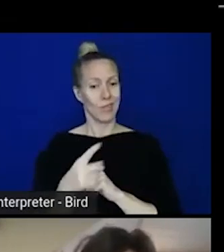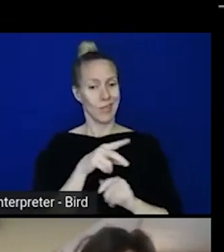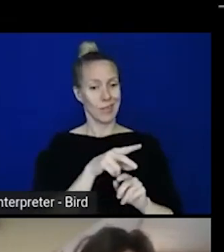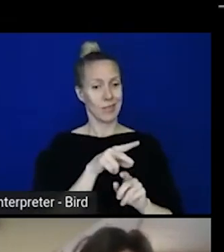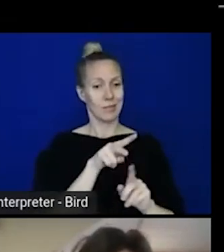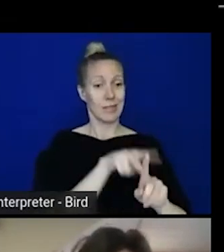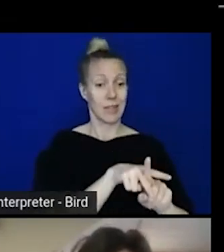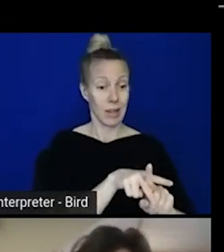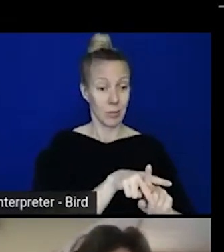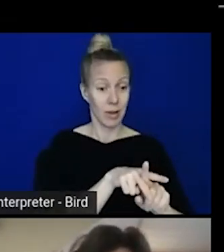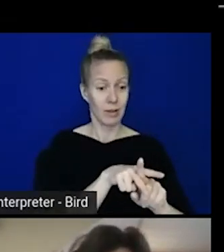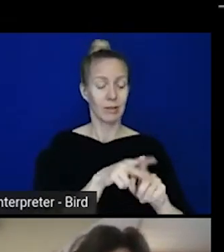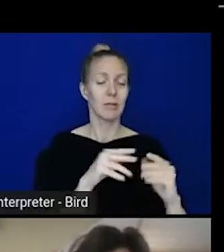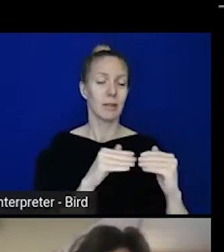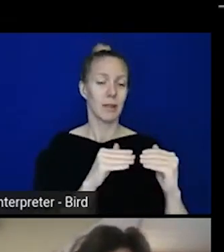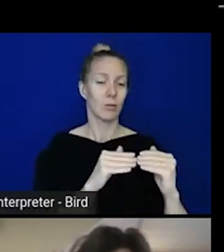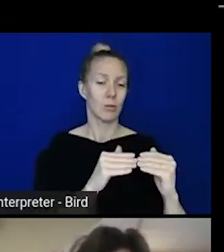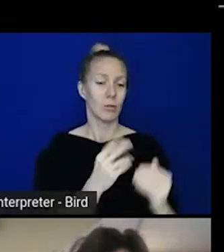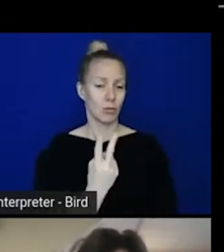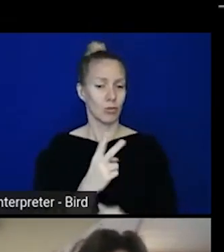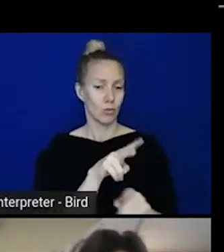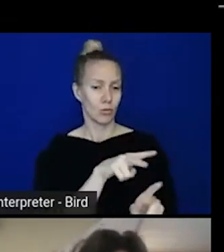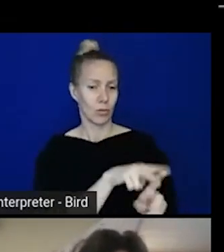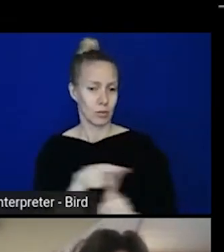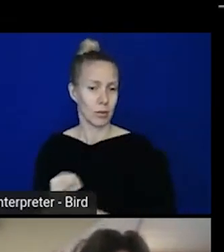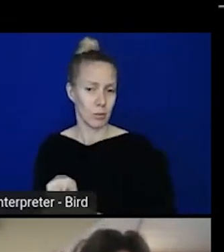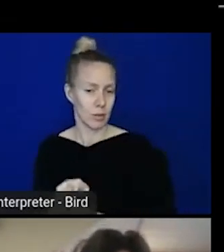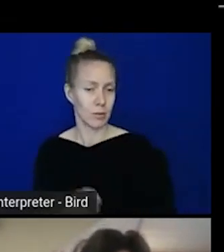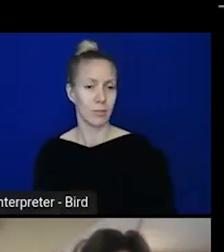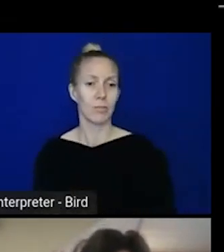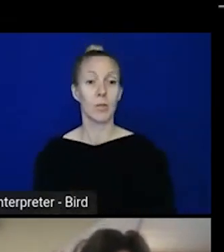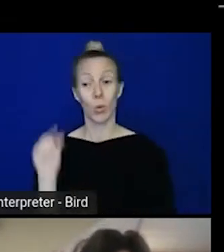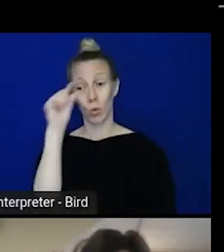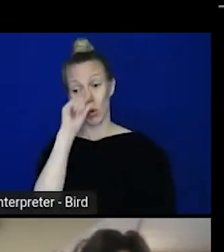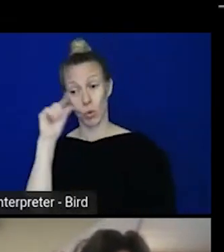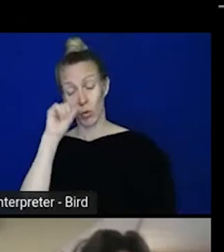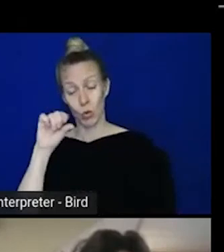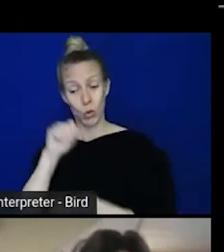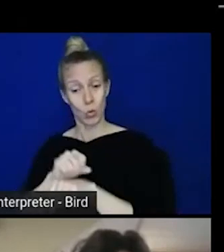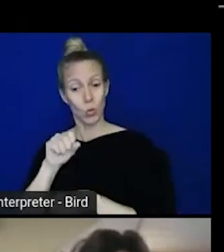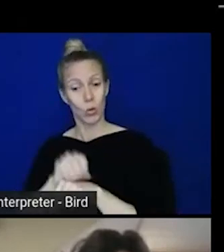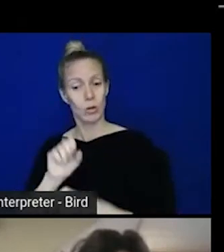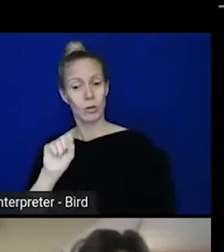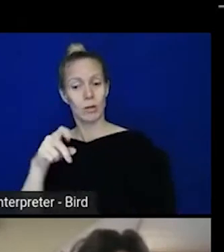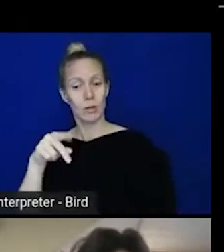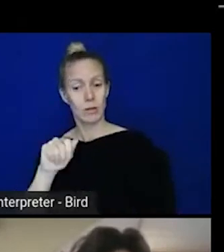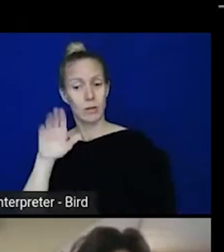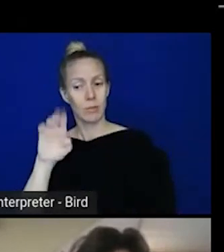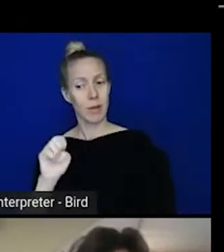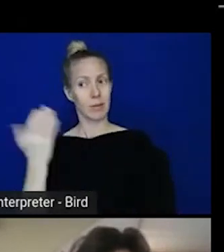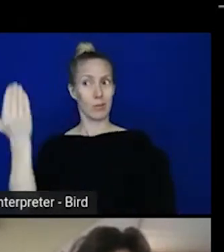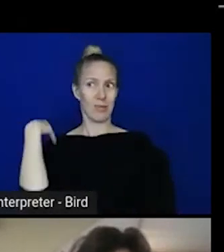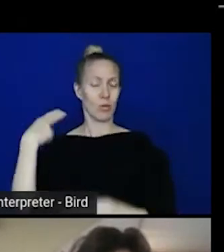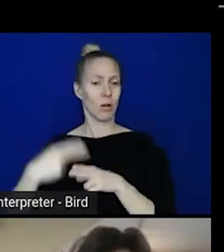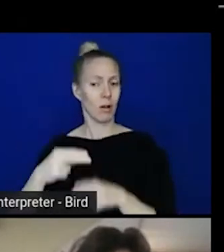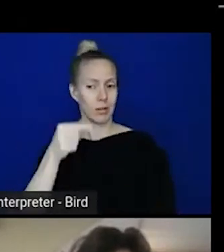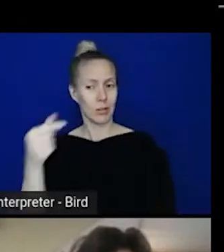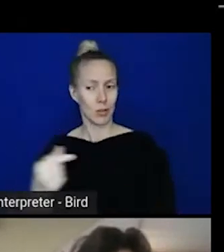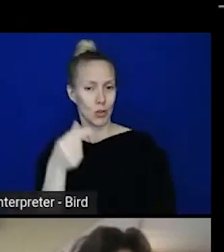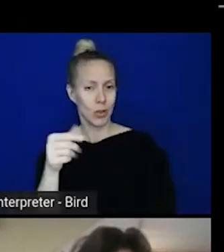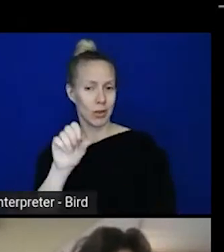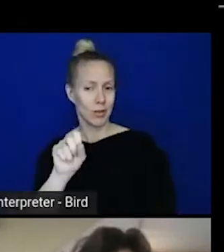Until recently, Google Workspace, formerly known as G Suite, did not have an official Terraform